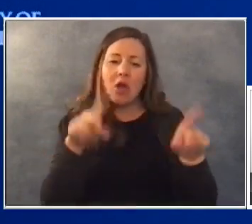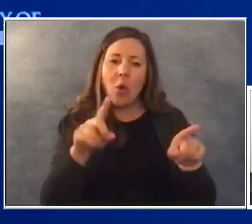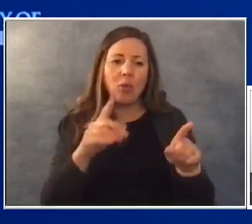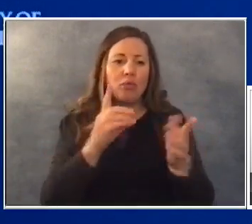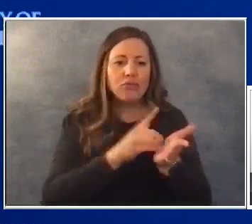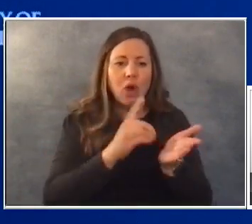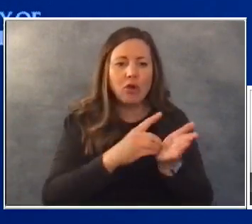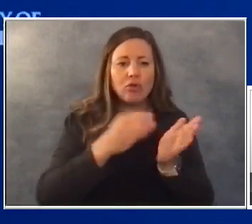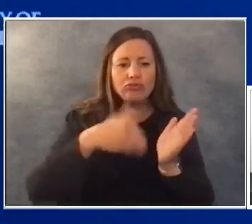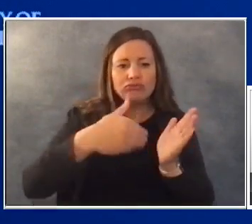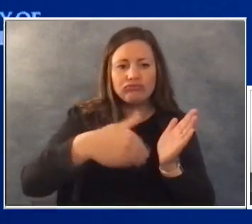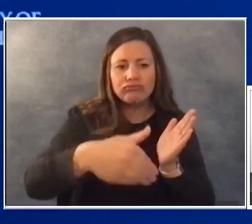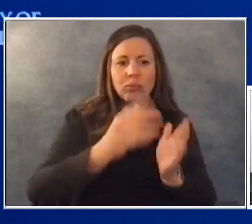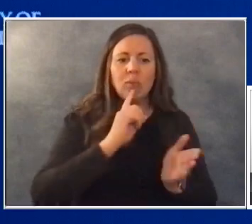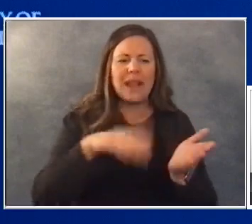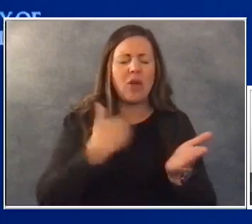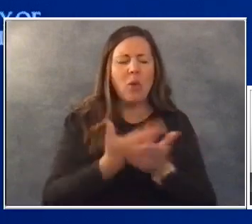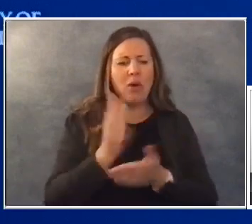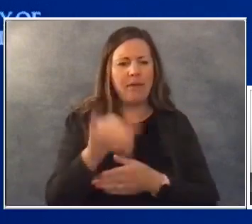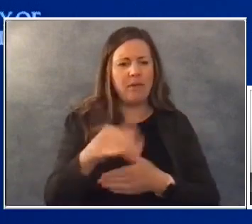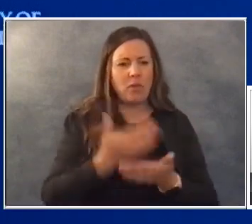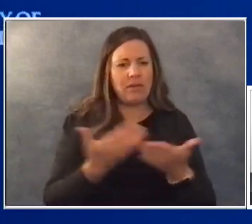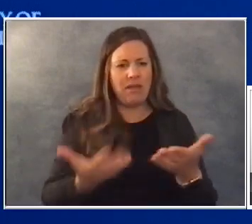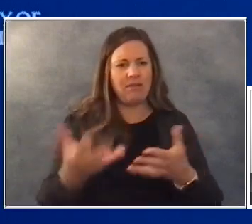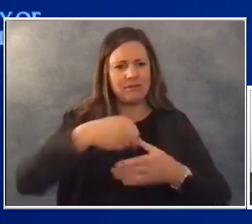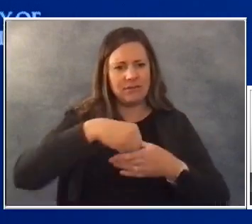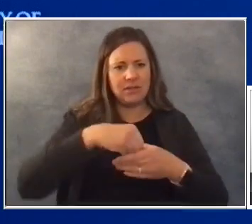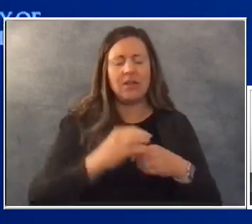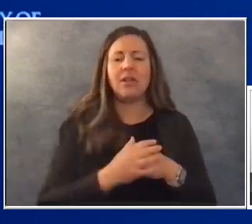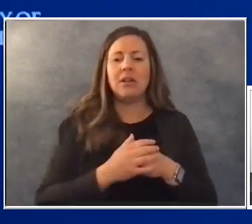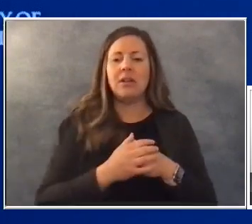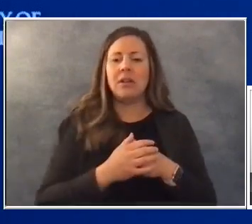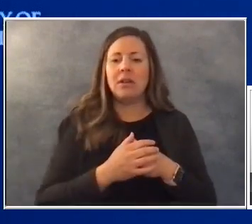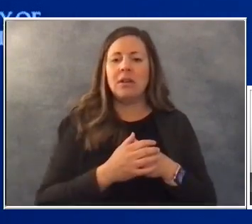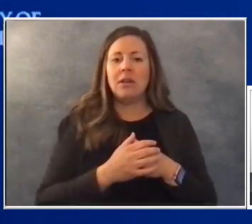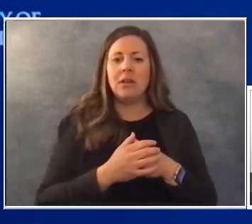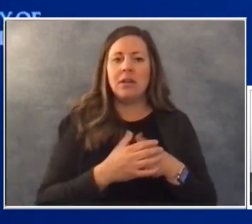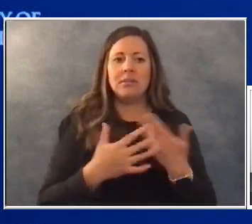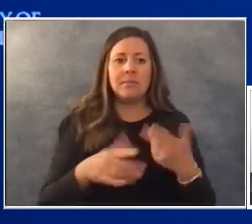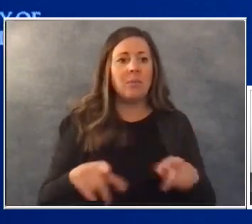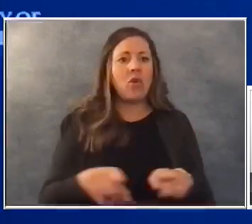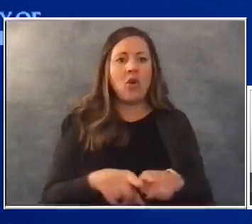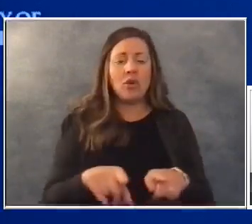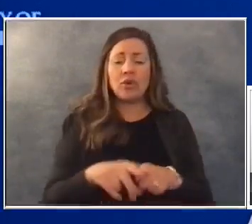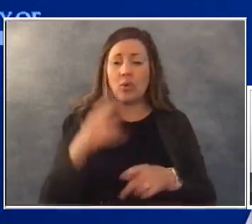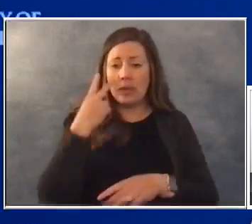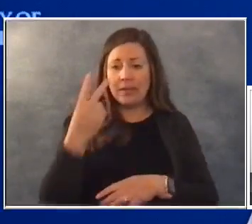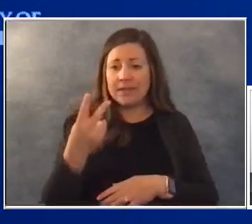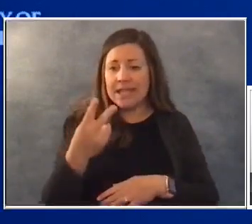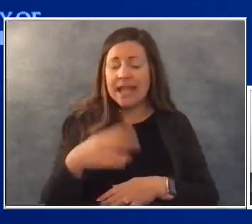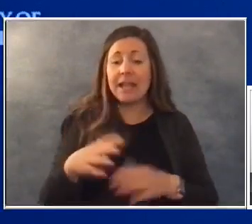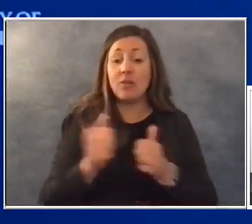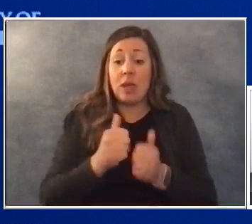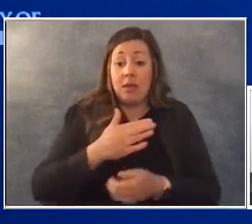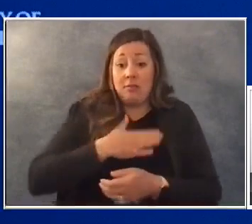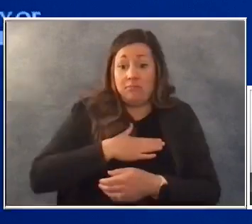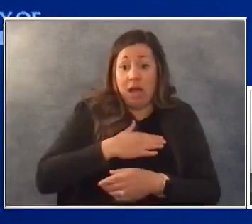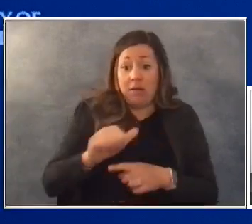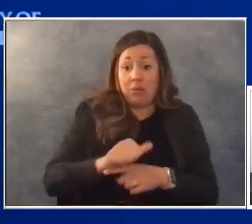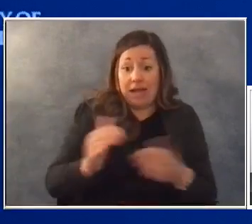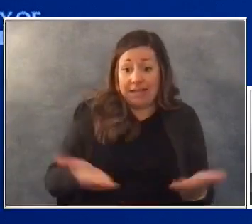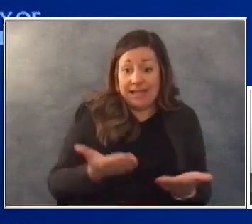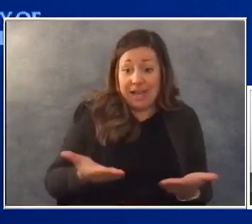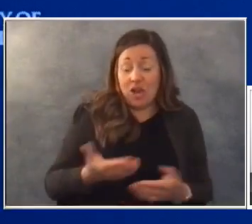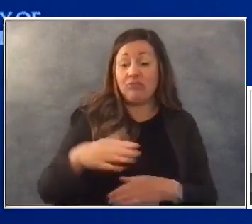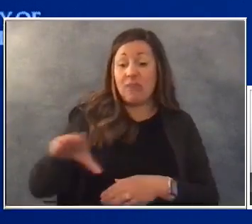things add in. We have seen also, anecdotally through my practice here with me and my partners, at